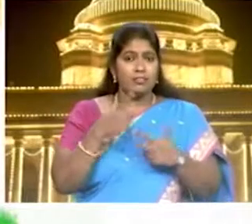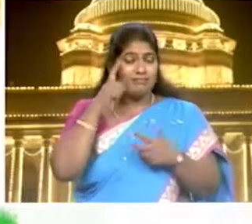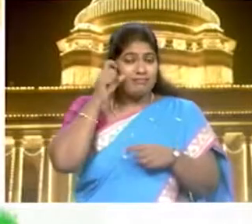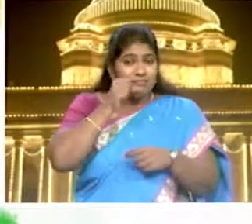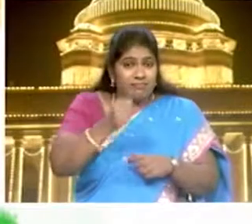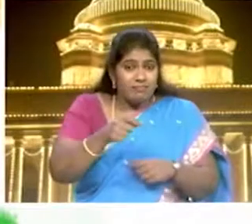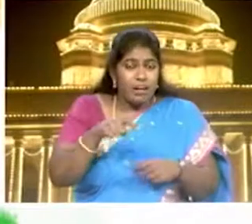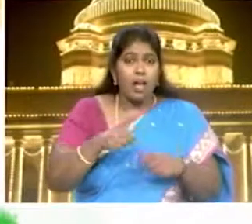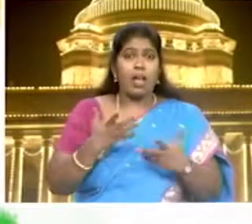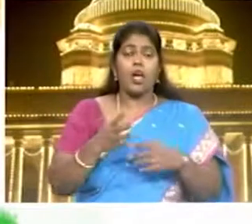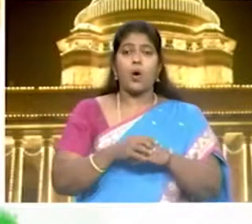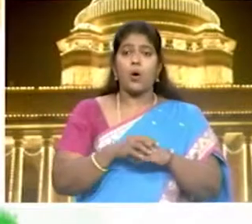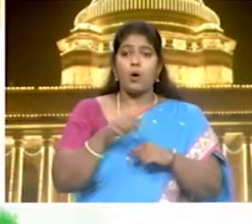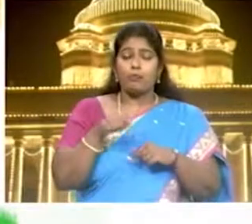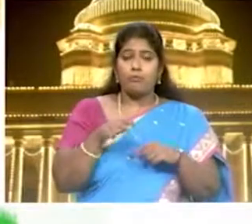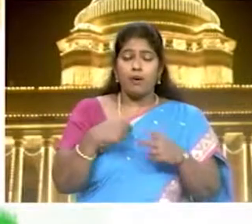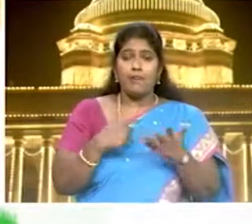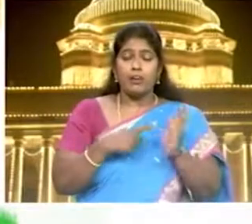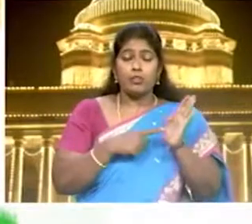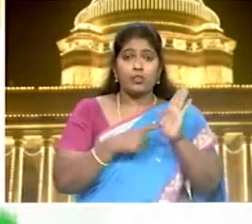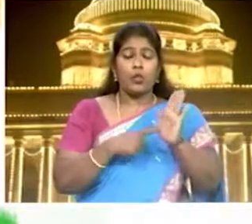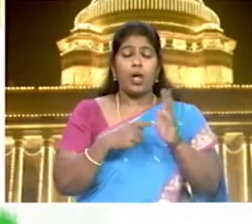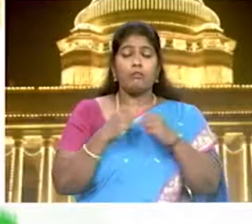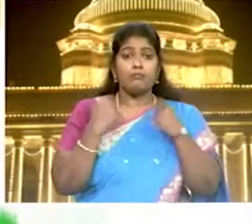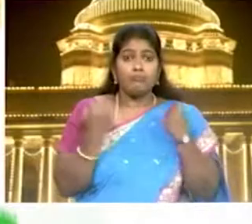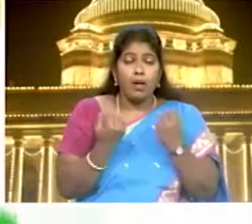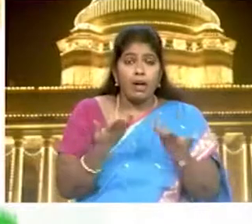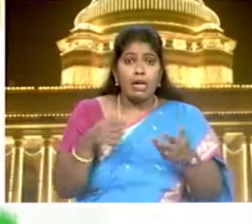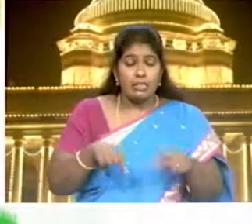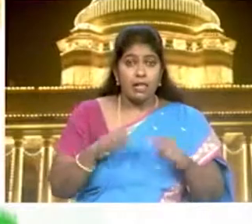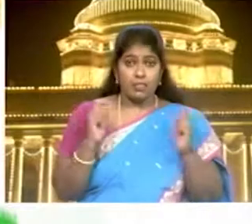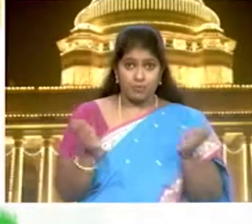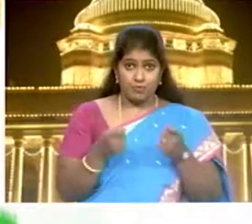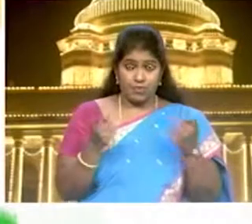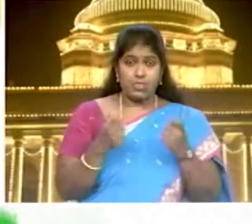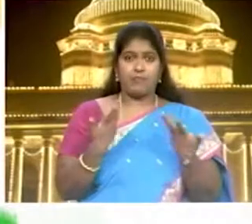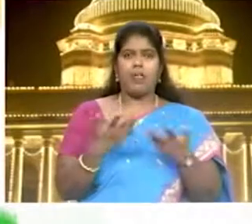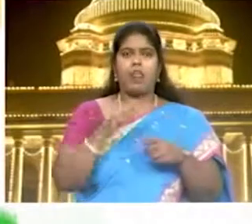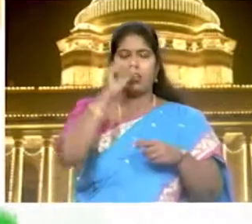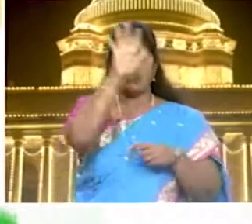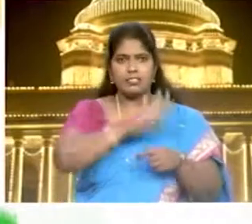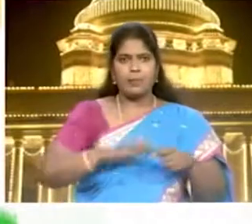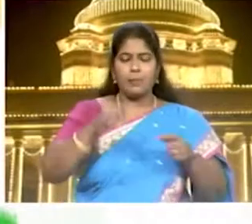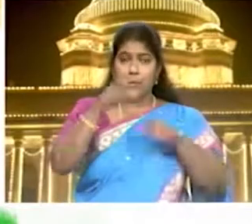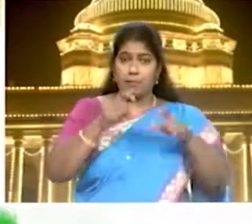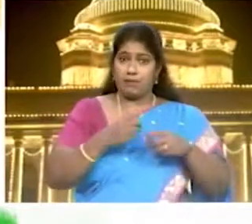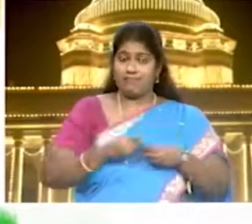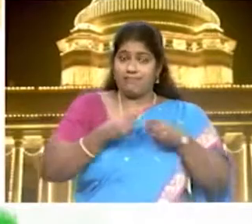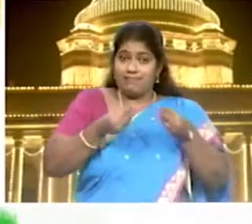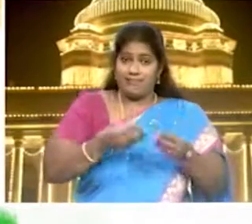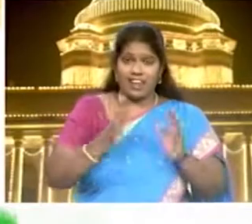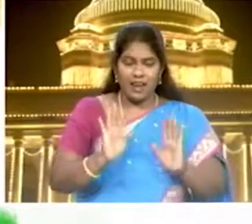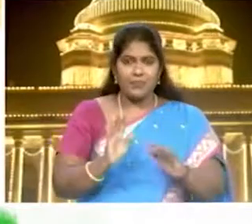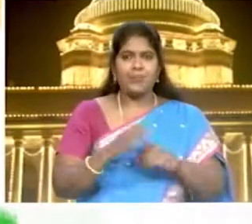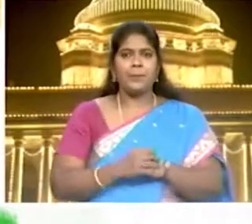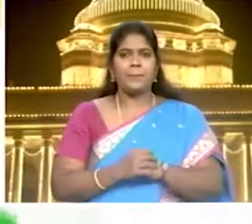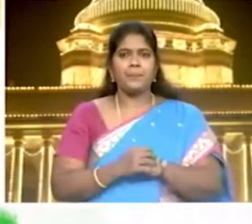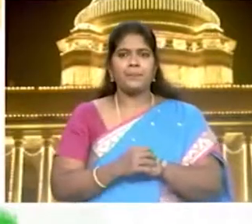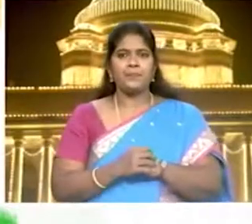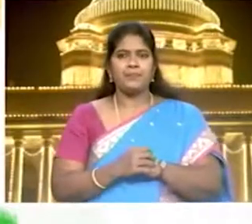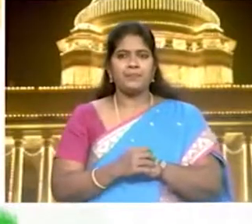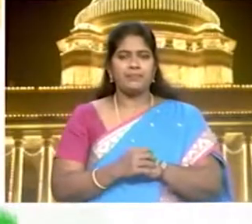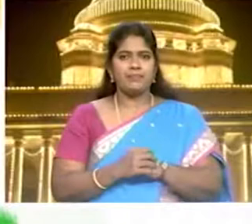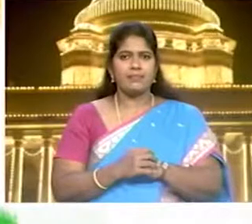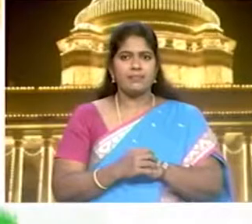on the world map. This festival is dedicated to the people of India. Based on the success achieved by